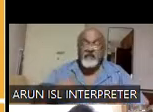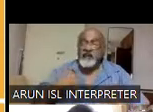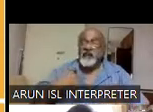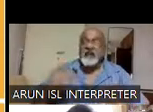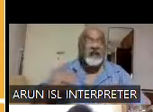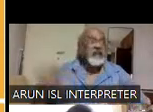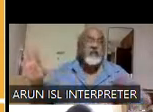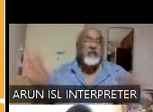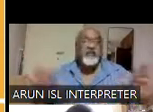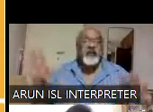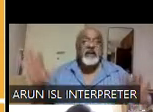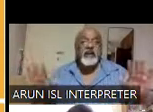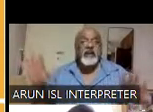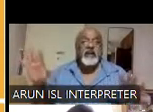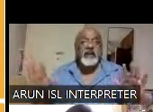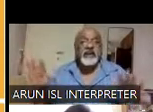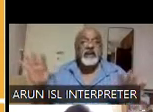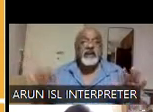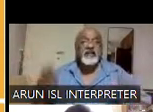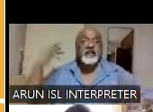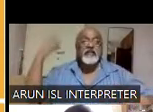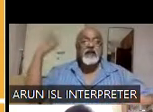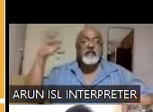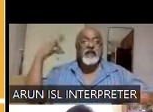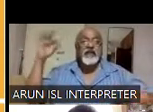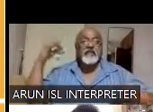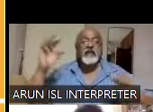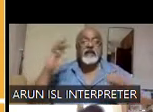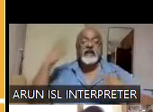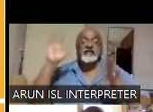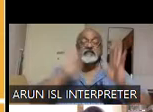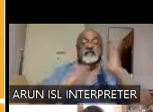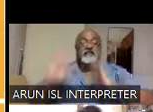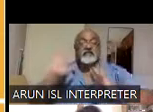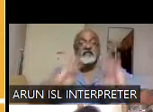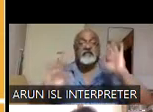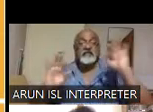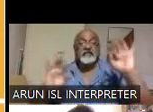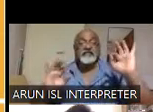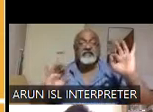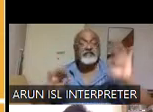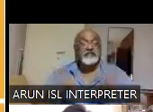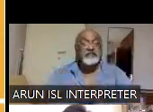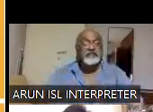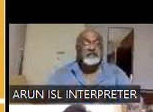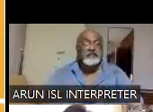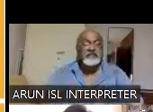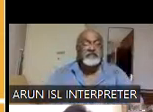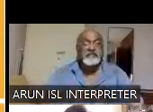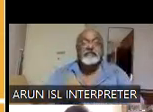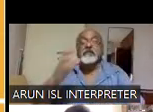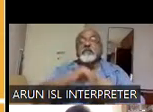rhythm of the music, and she is a Bharatnatyam certified dancer. She brought about artists